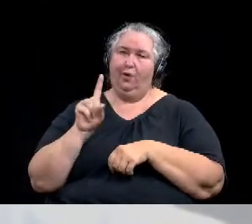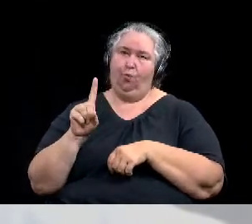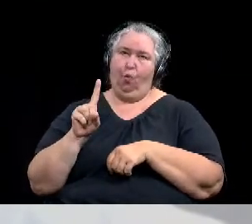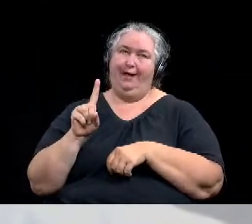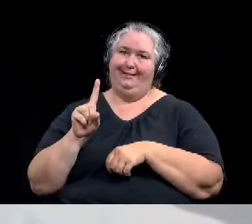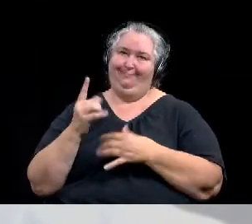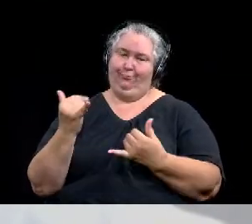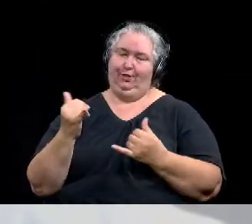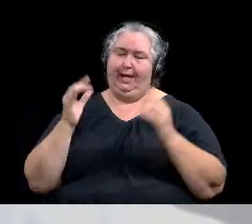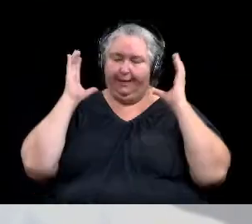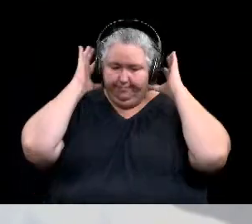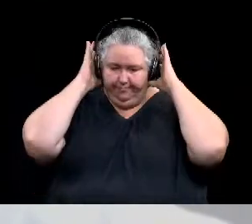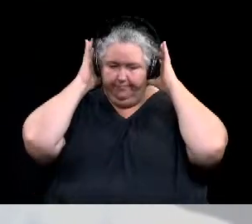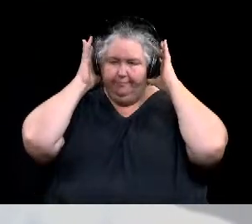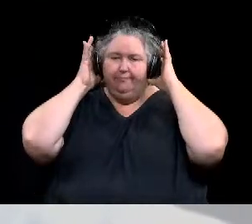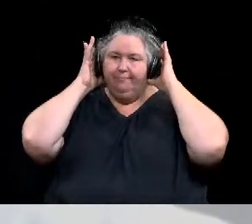date.